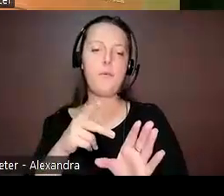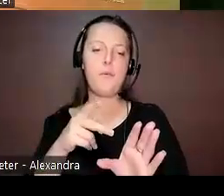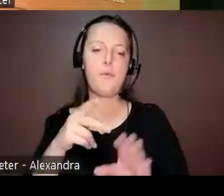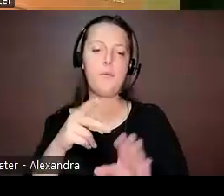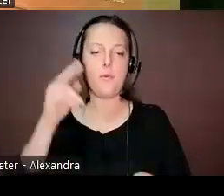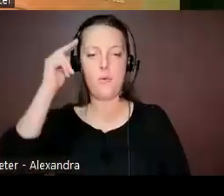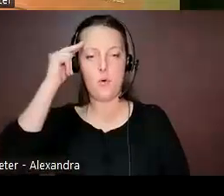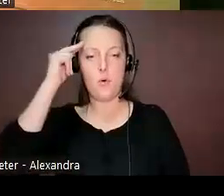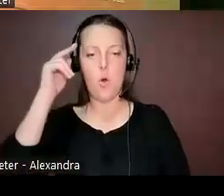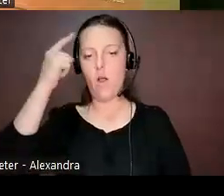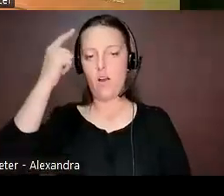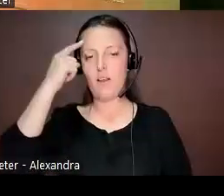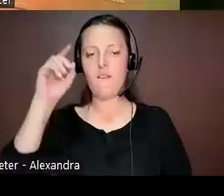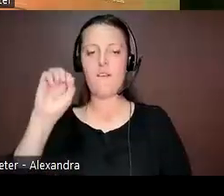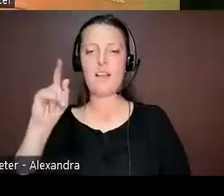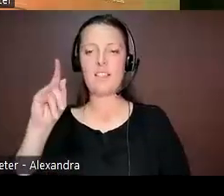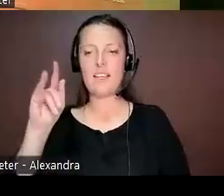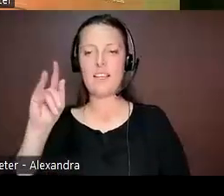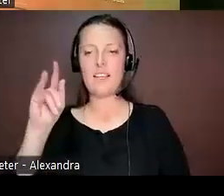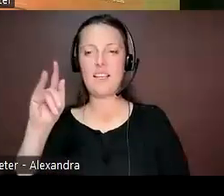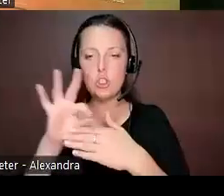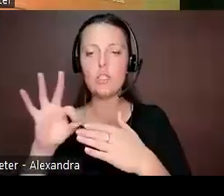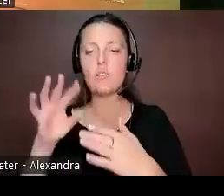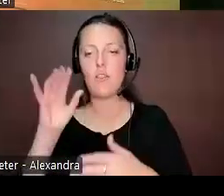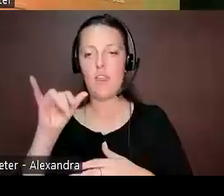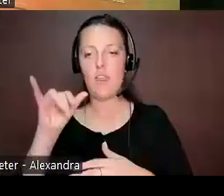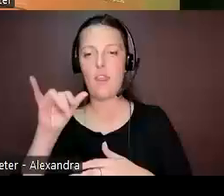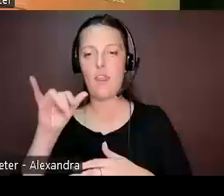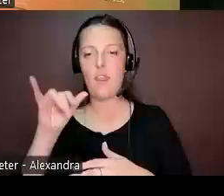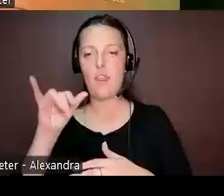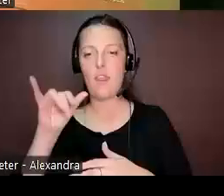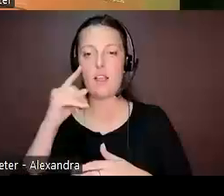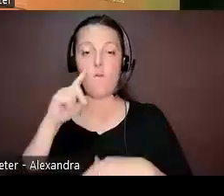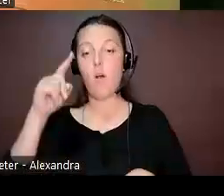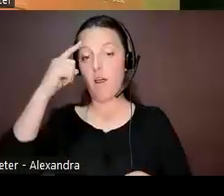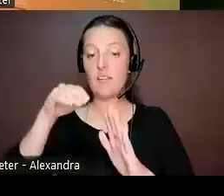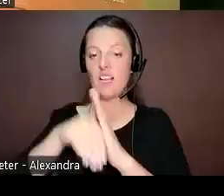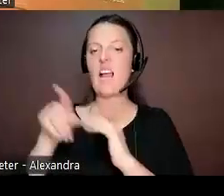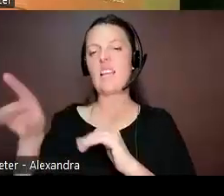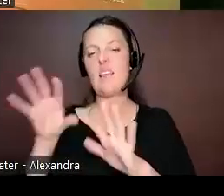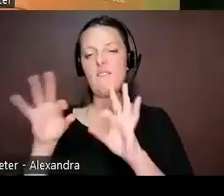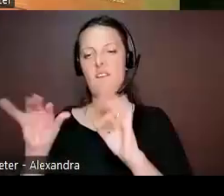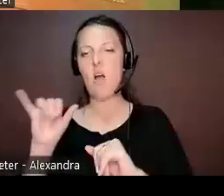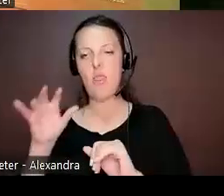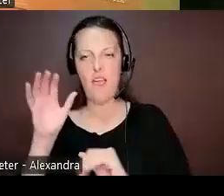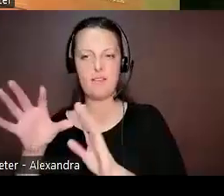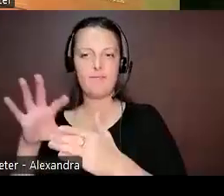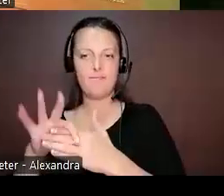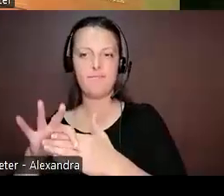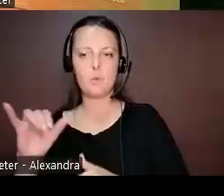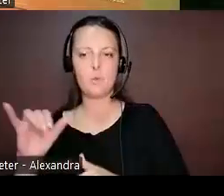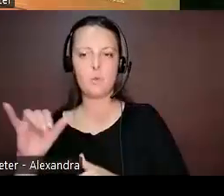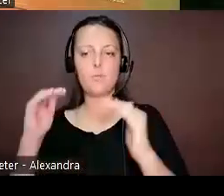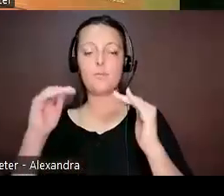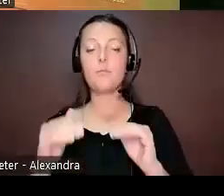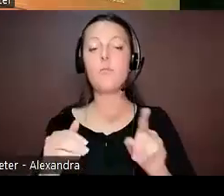And later he, again, that this pre-CABG baseline depression appears to predict,